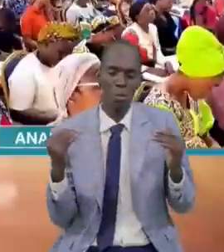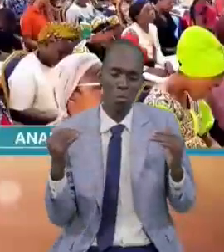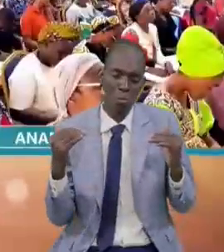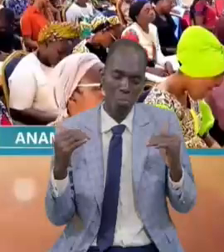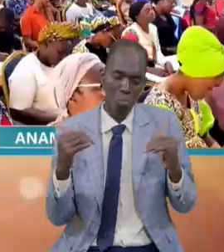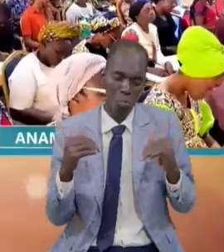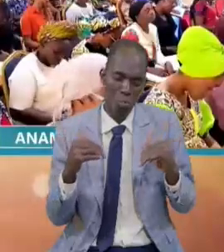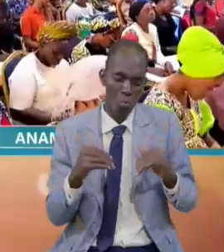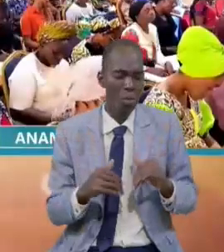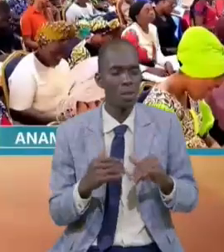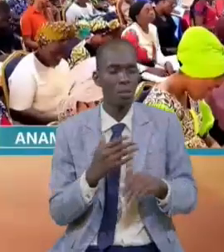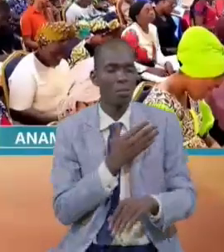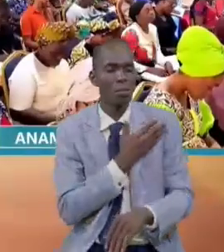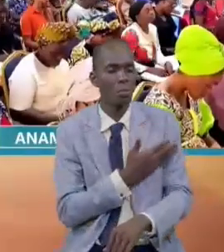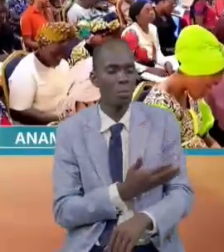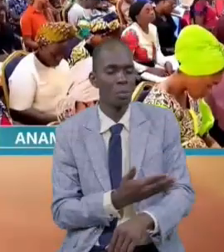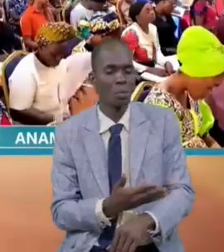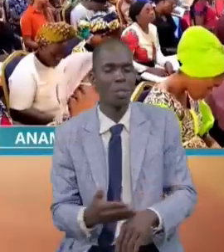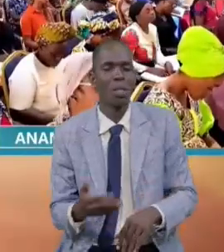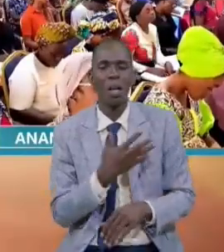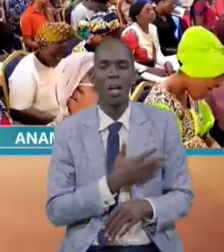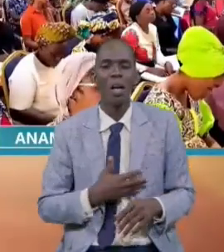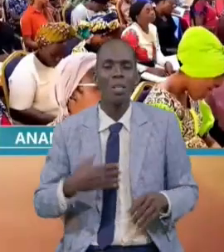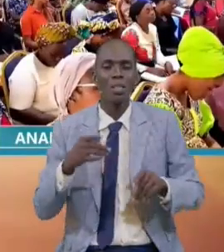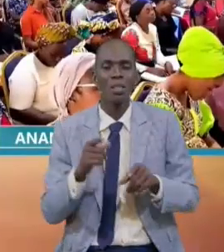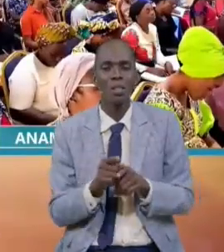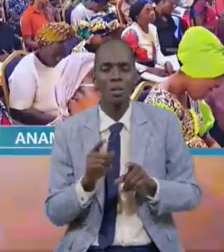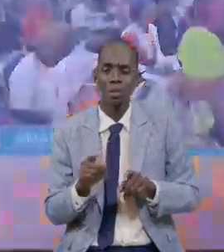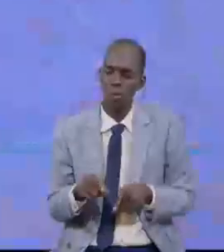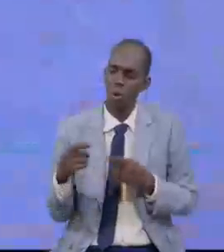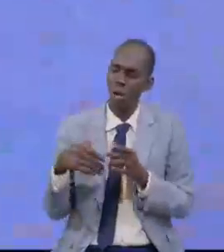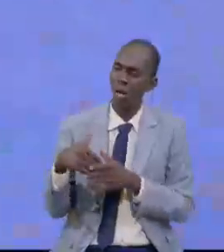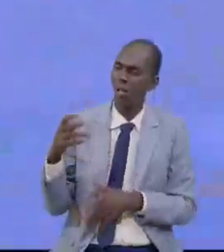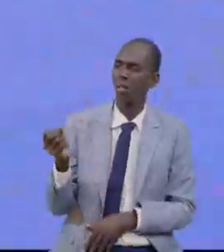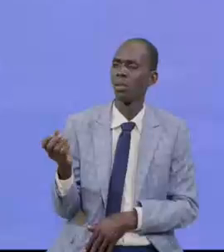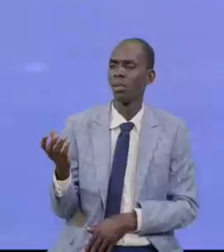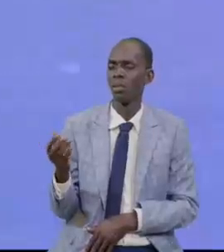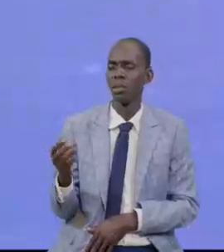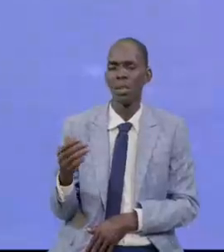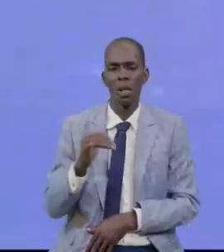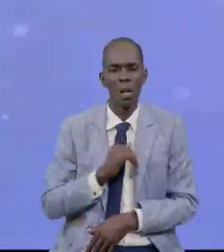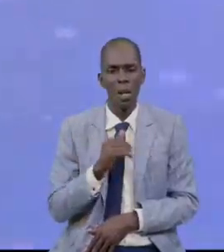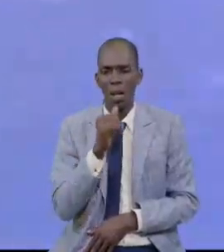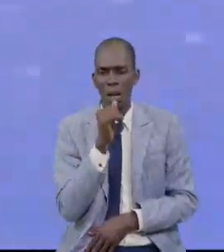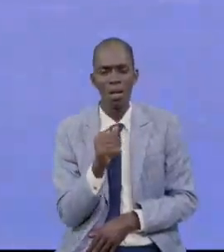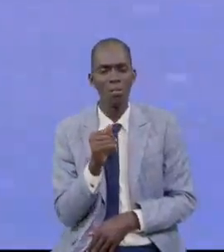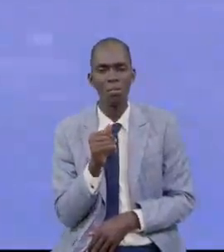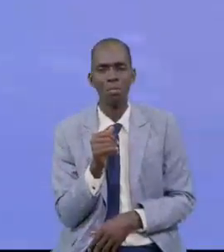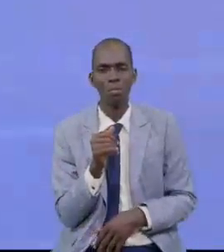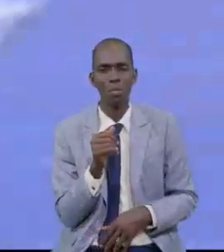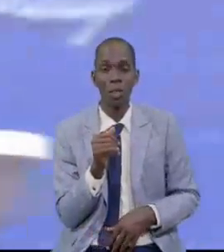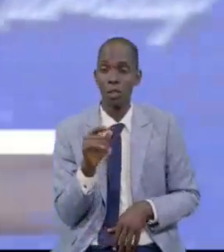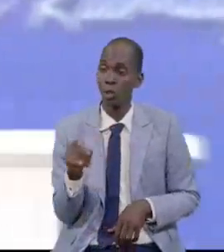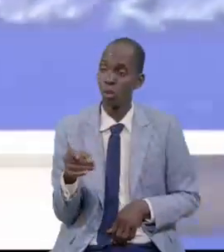outside. And they go. They say, I'm escaping from our country. And they go there. Doctors go